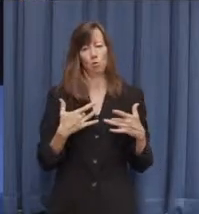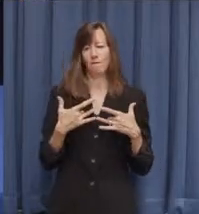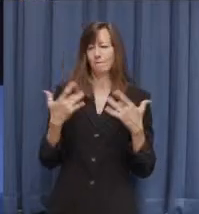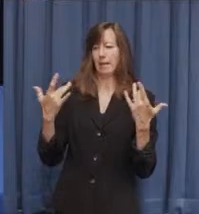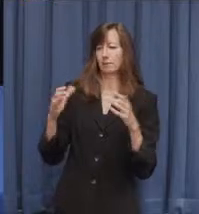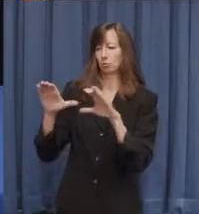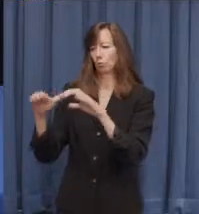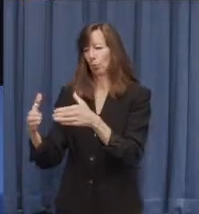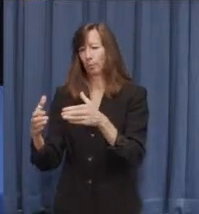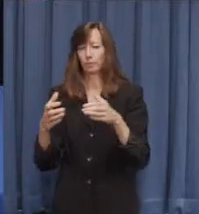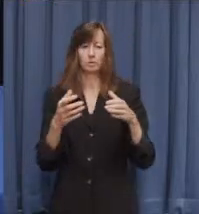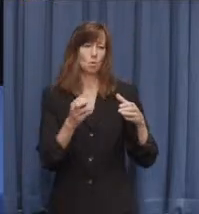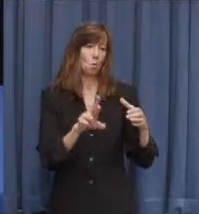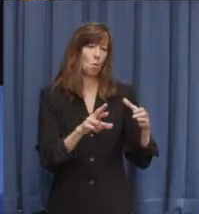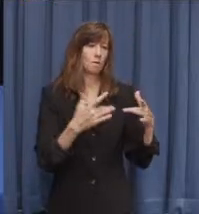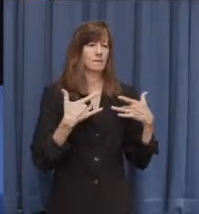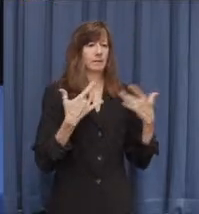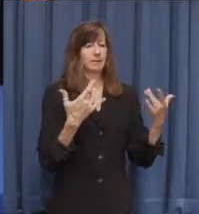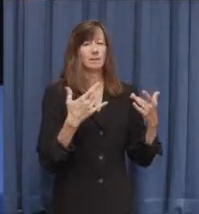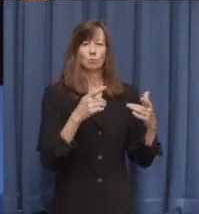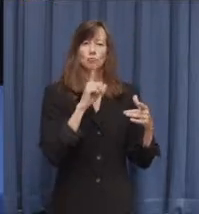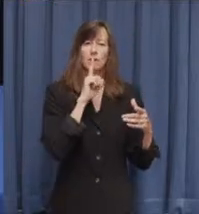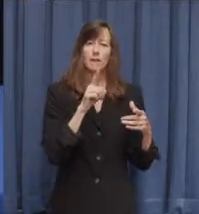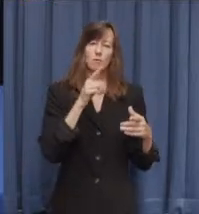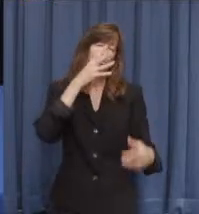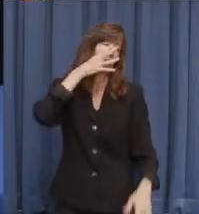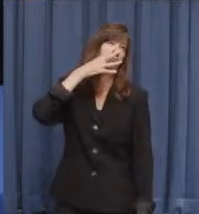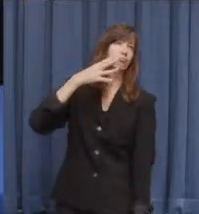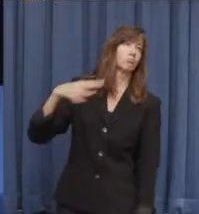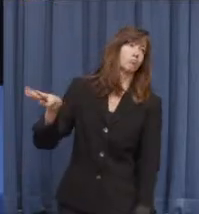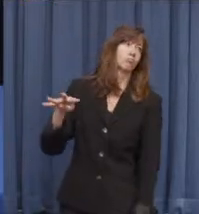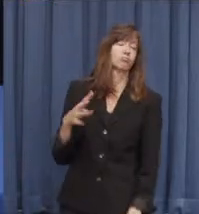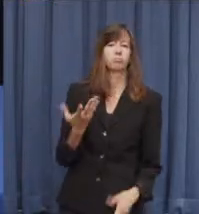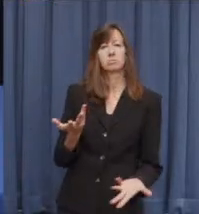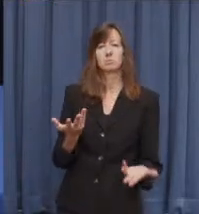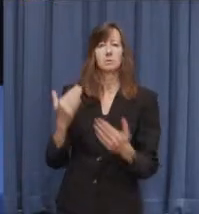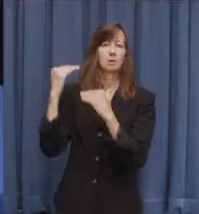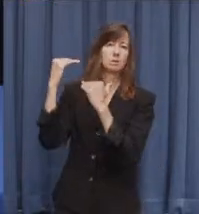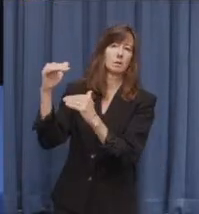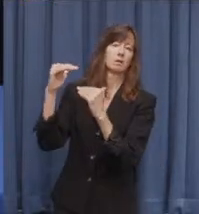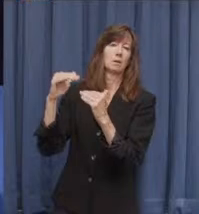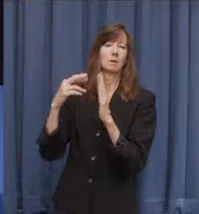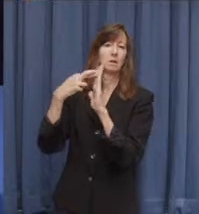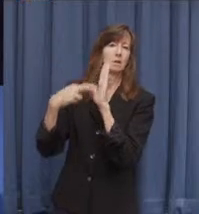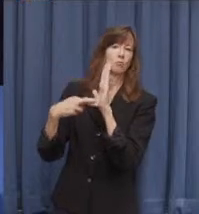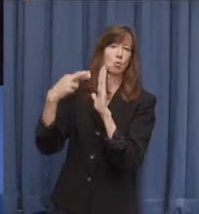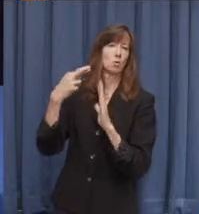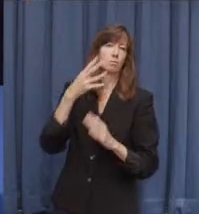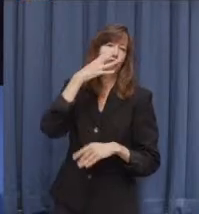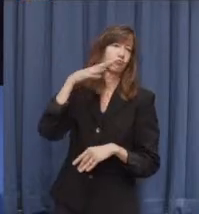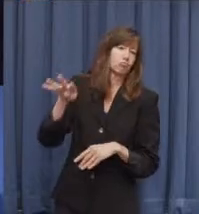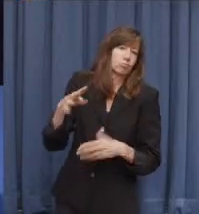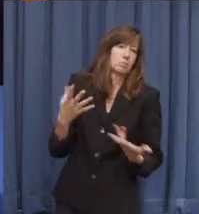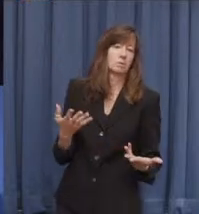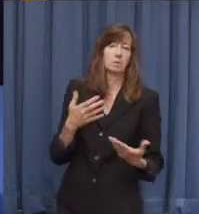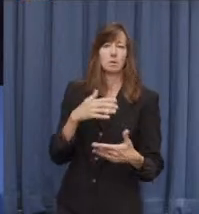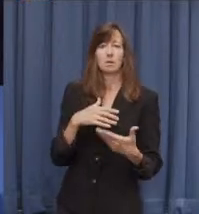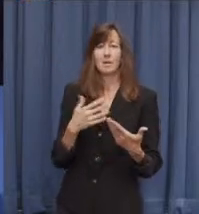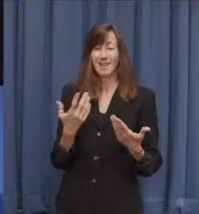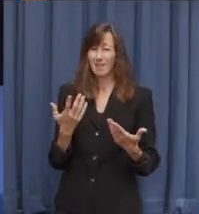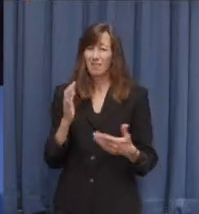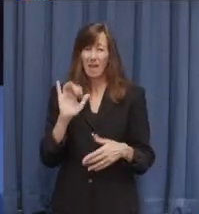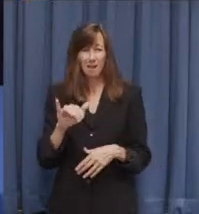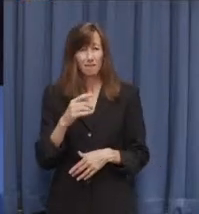are flagrantly disregarding or flouting those restrictions and regulations, which frankly is